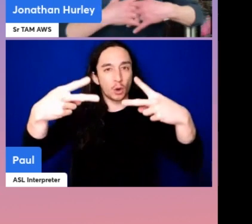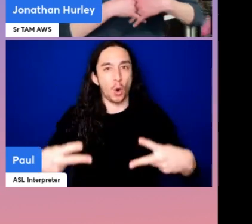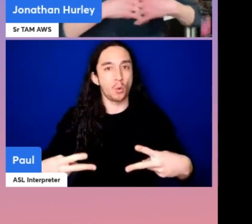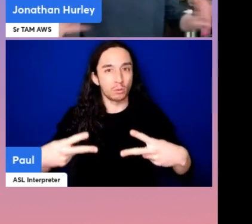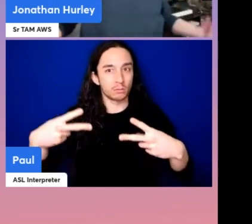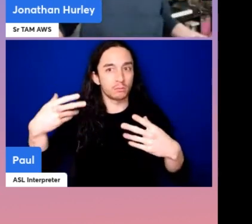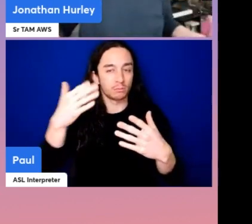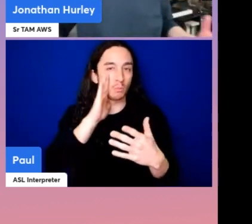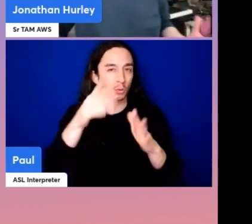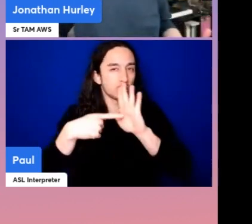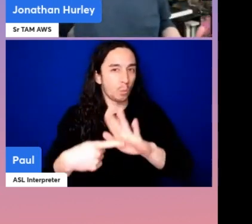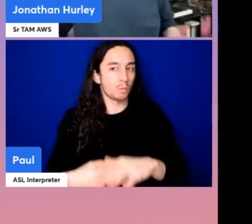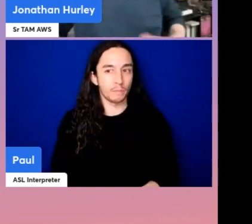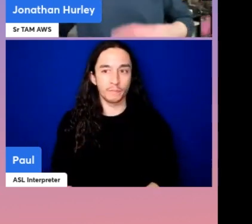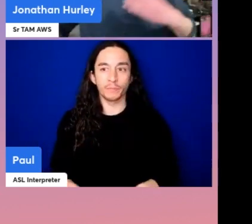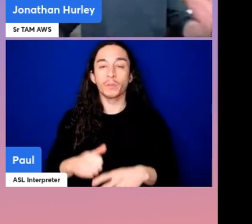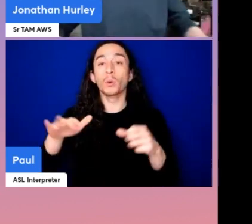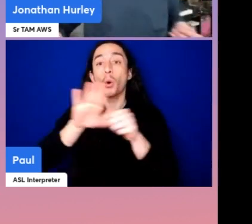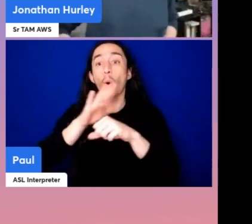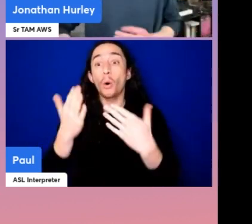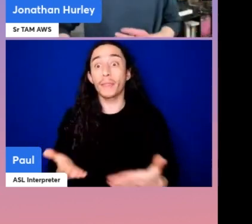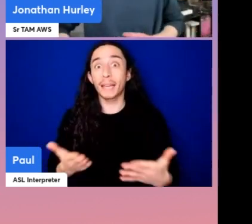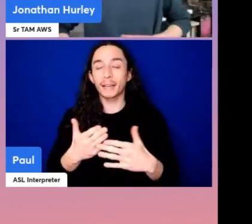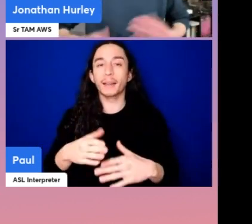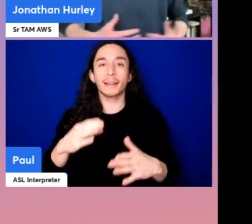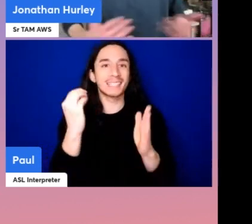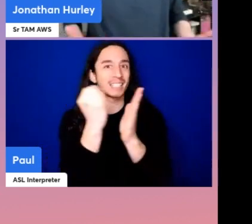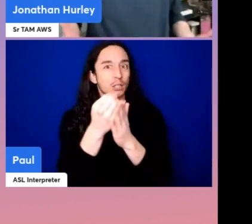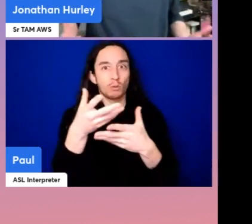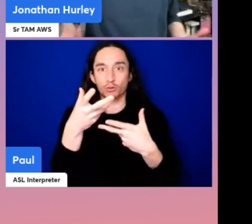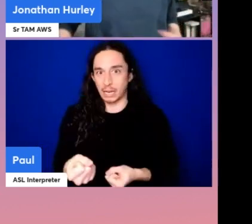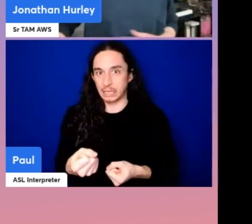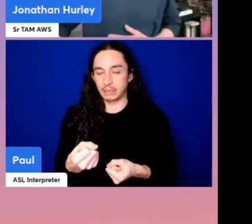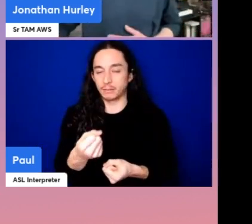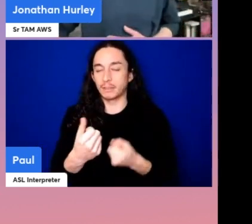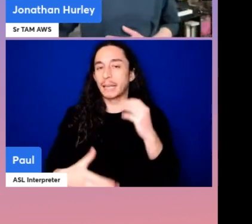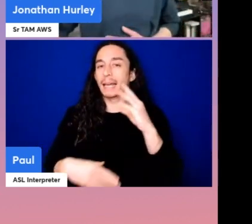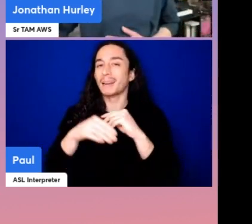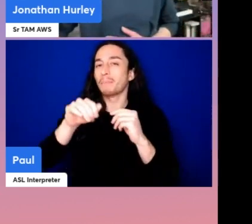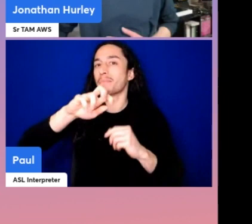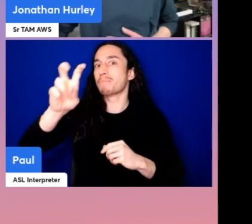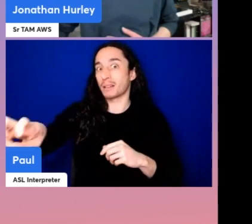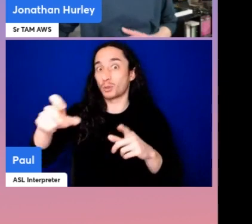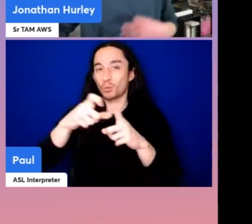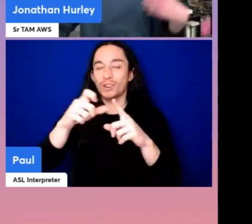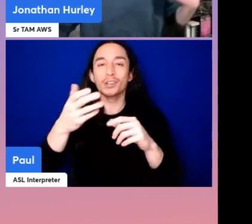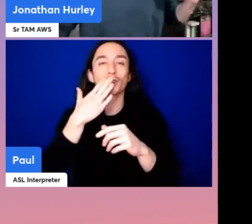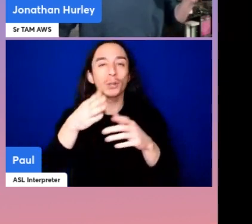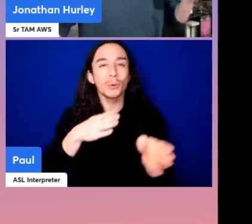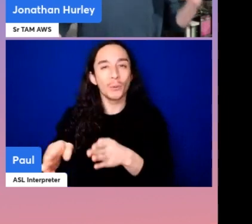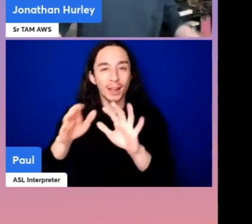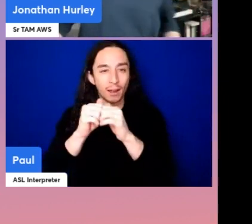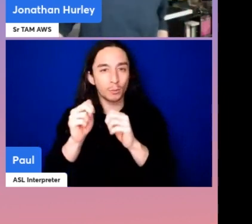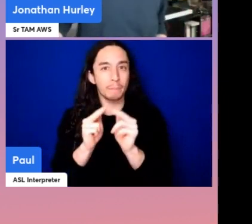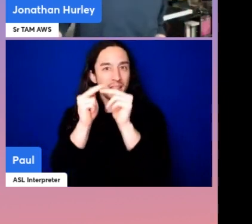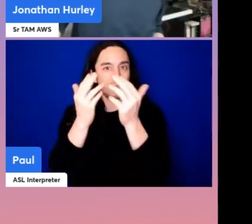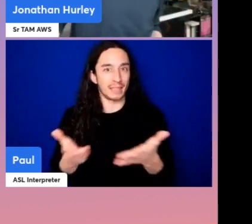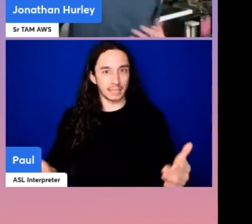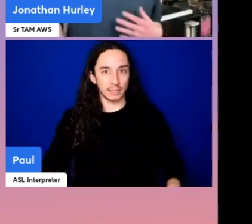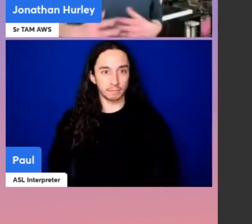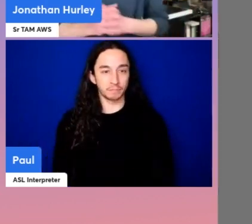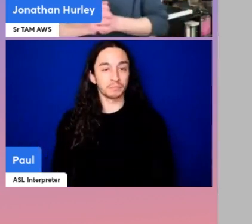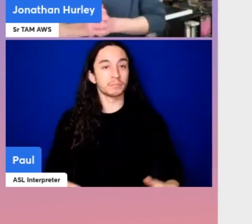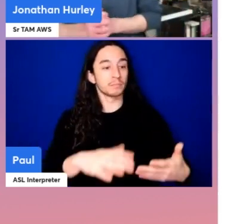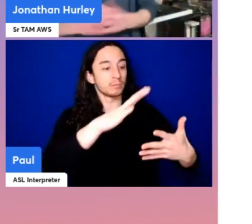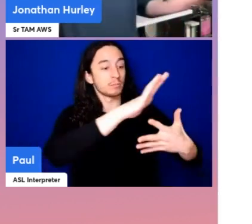course, the whole thing is zero trust. In addition to being a buzzword, it's a pretty good way to build things. So who is this